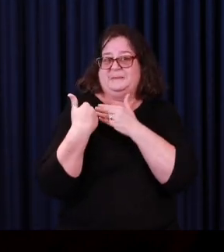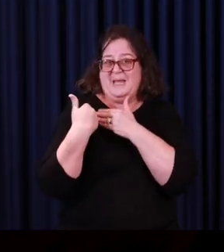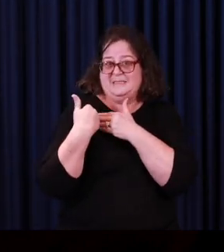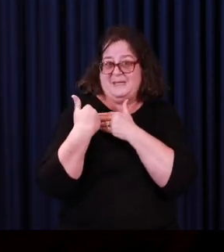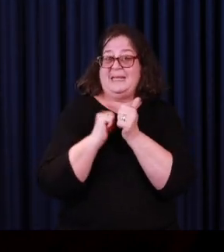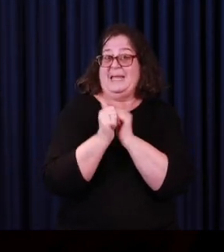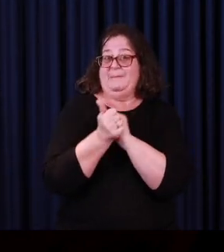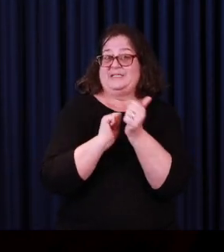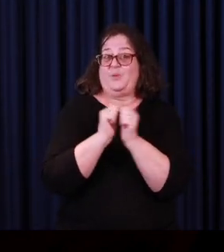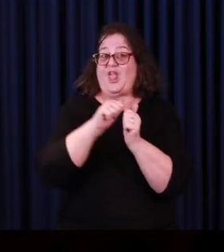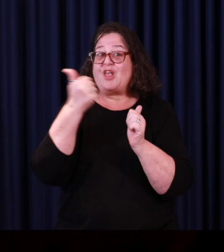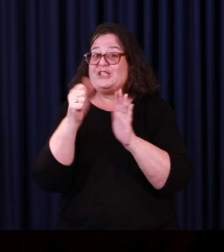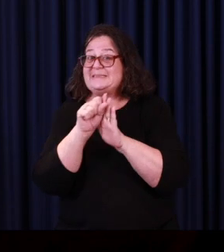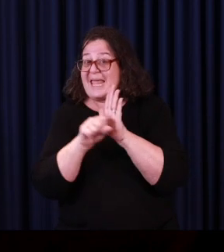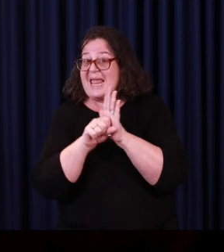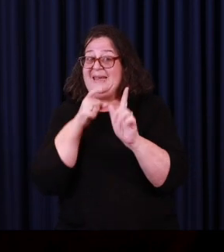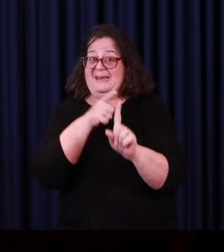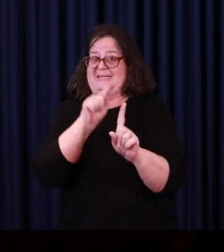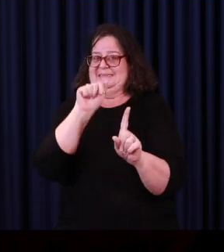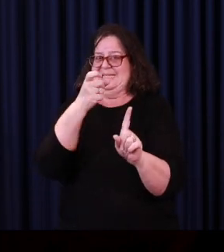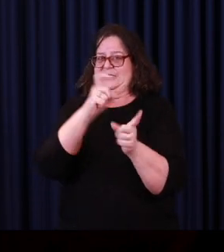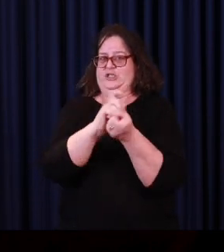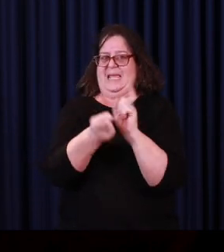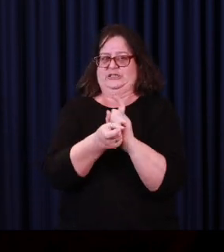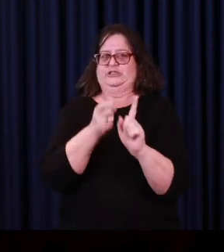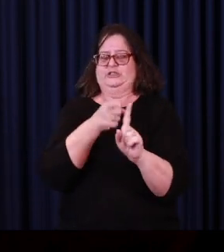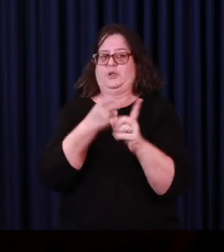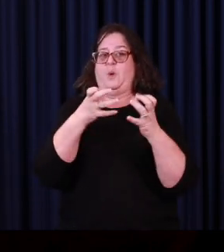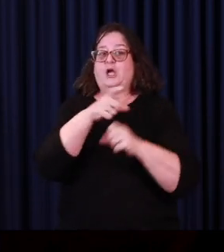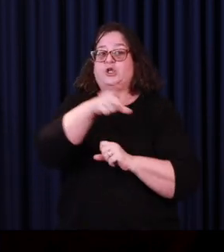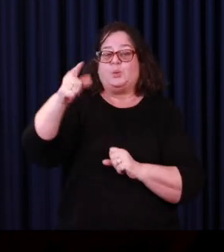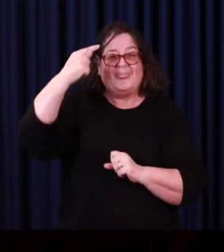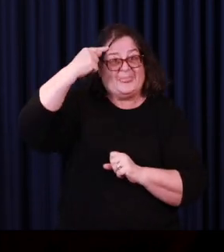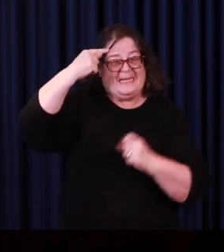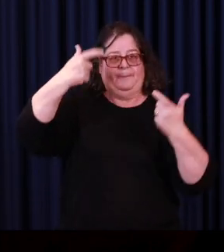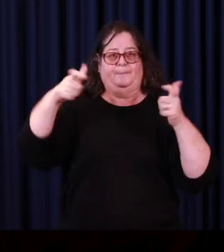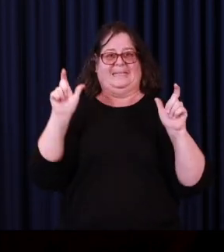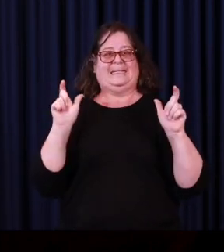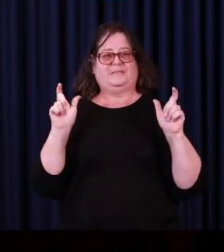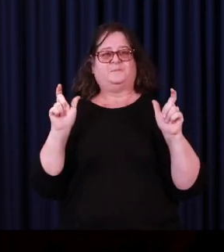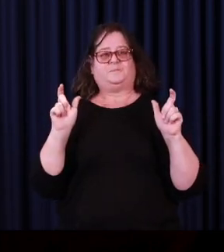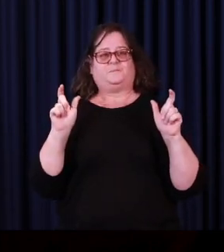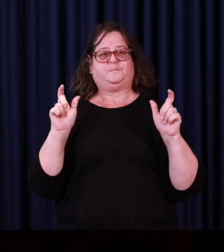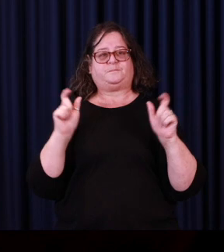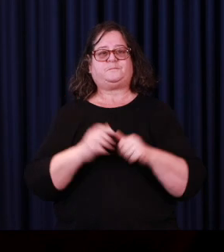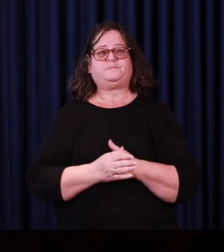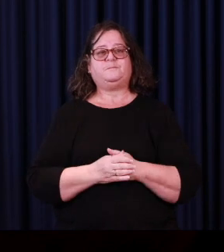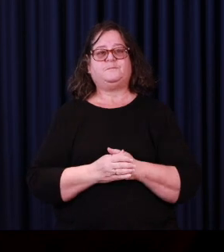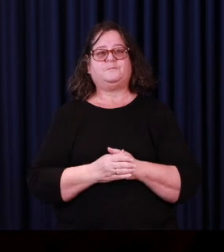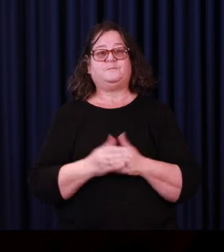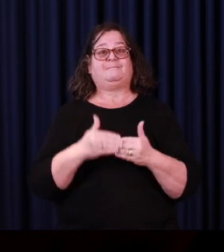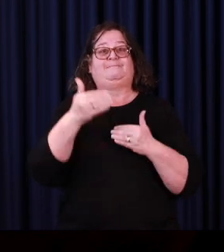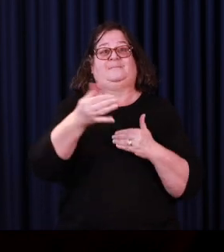big. In the coming weeks, legislators and I will have a lot more to talk over.